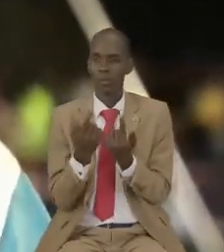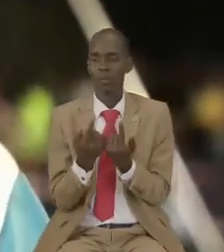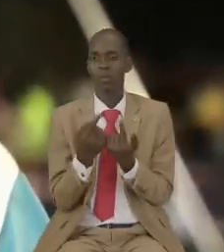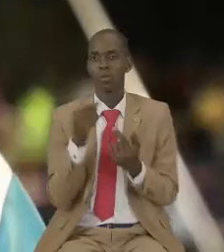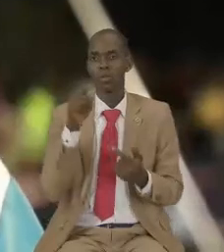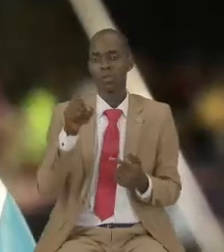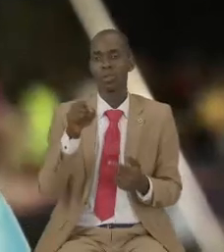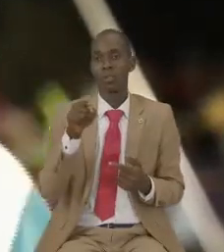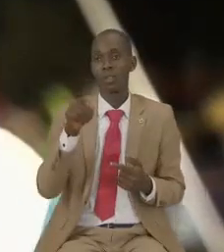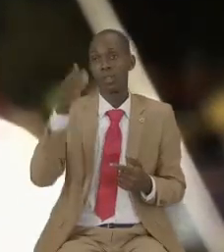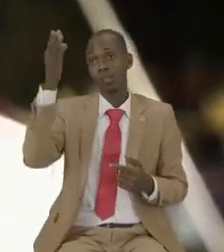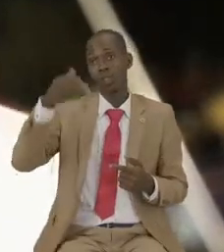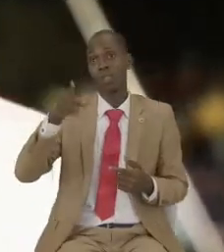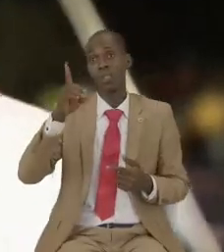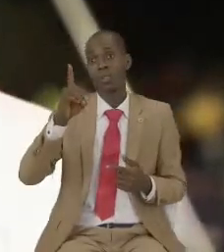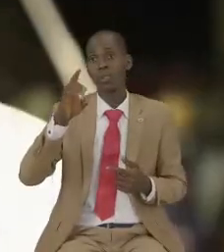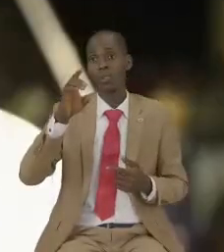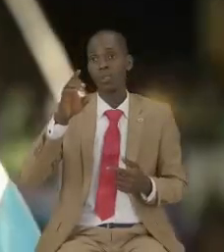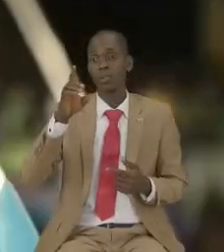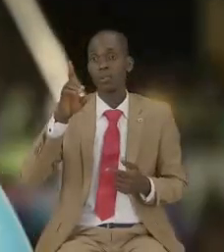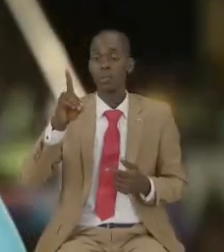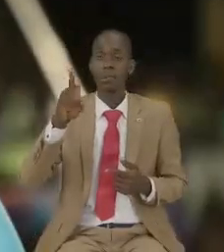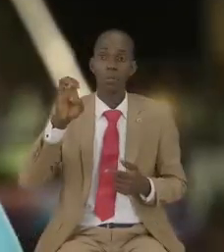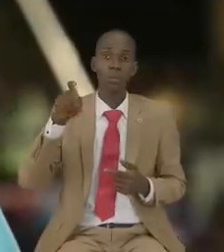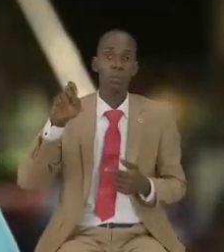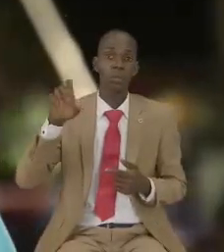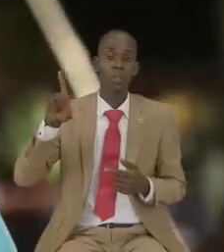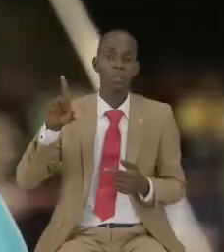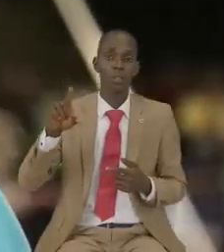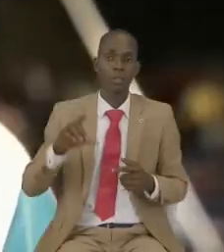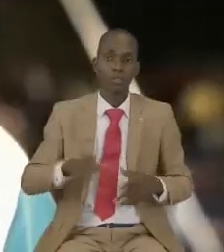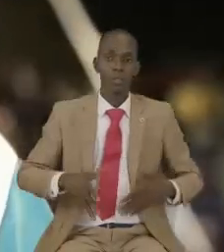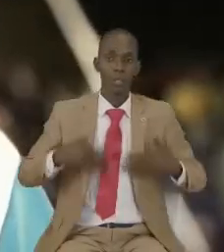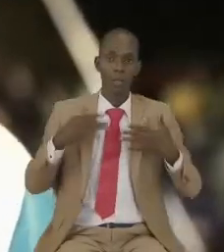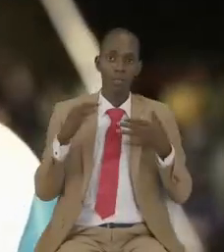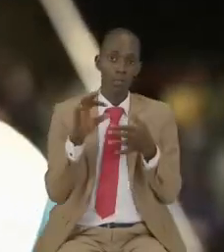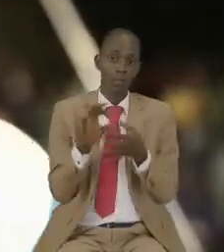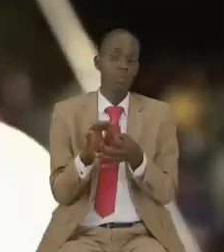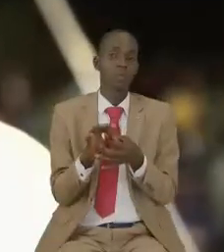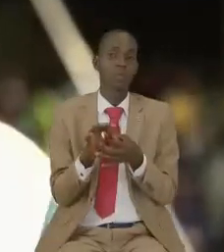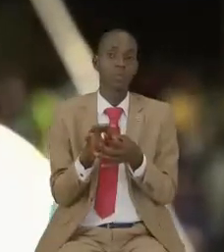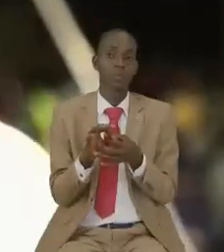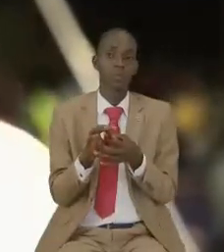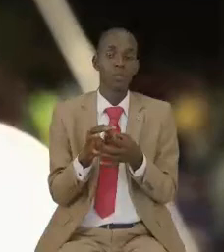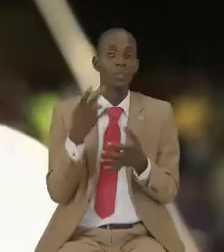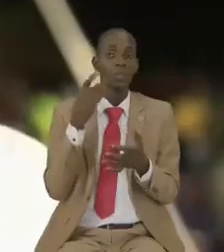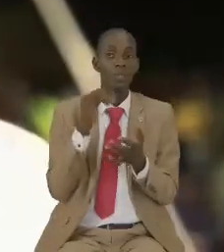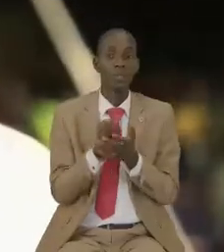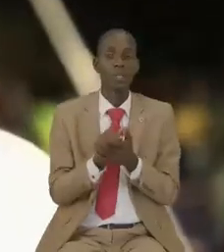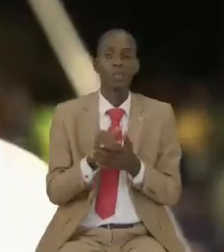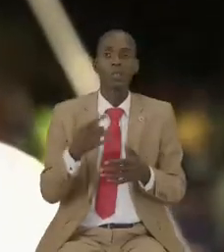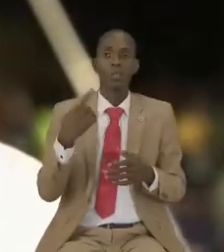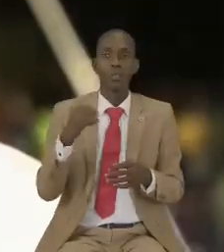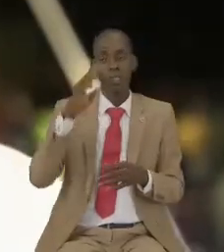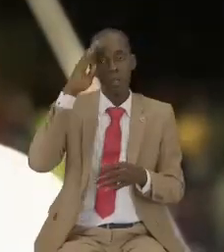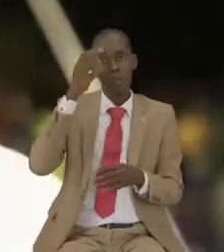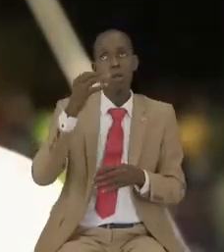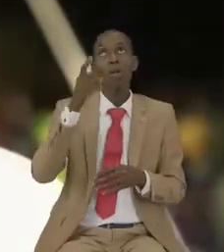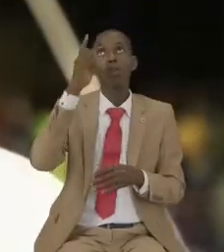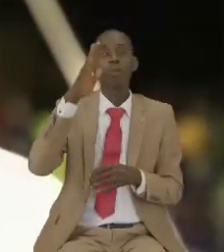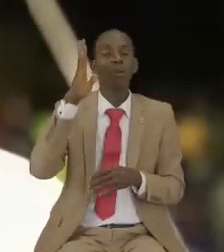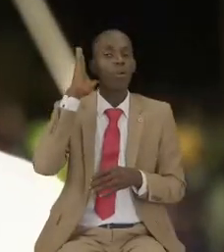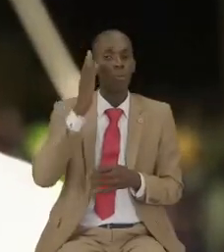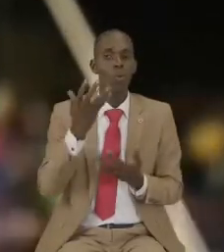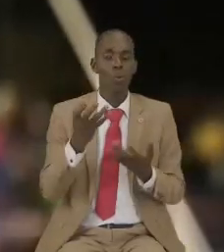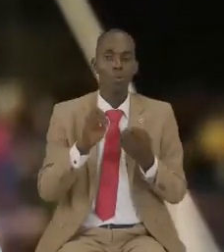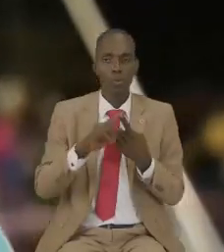www.gckhq.org/connect. Go on that website right now and fill the form, because the man of God would like to follow up with you, like to know more about